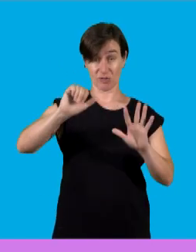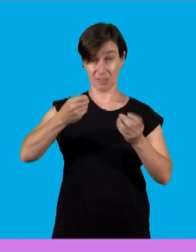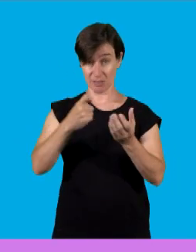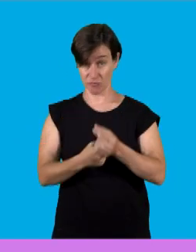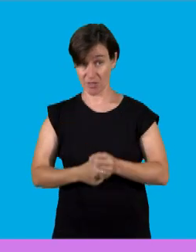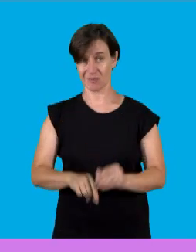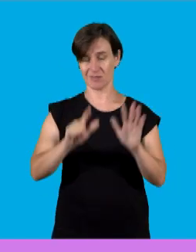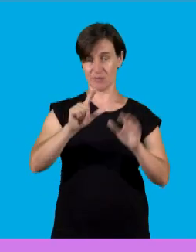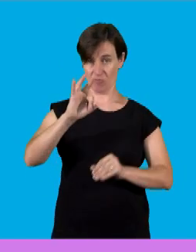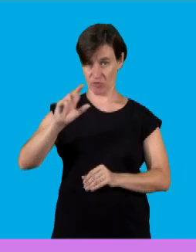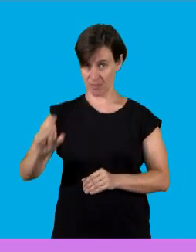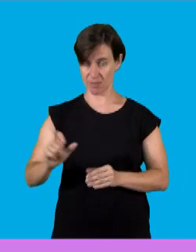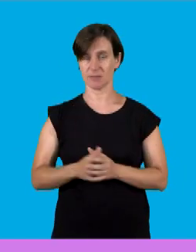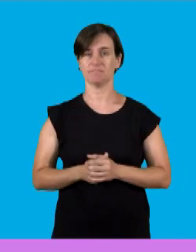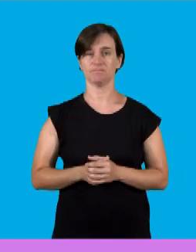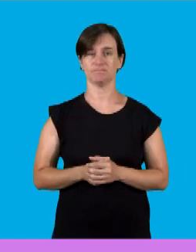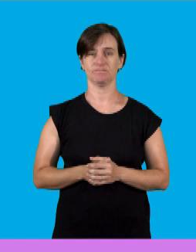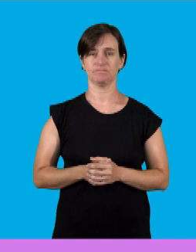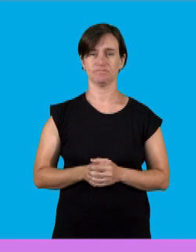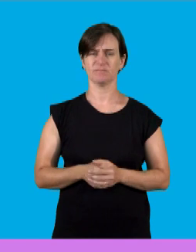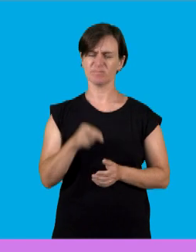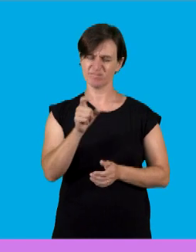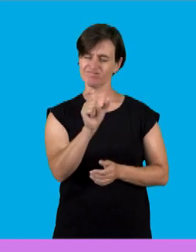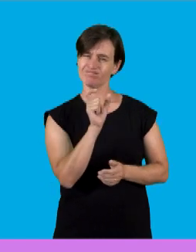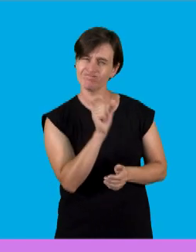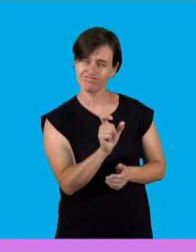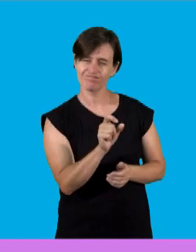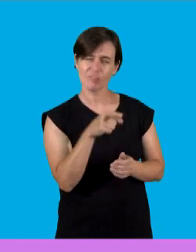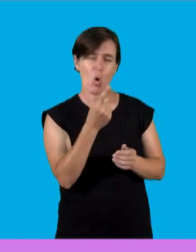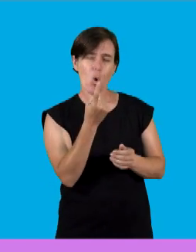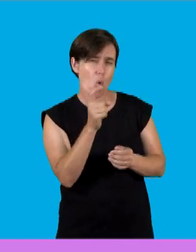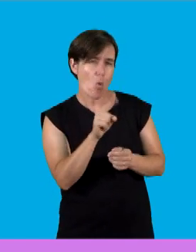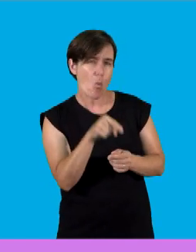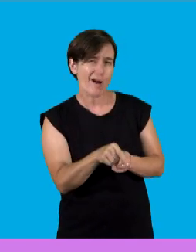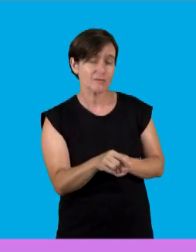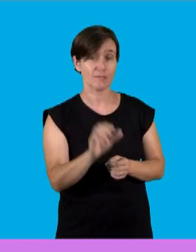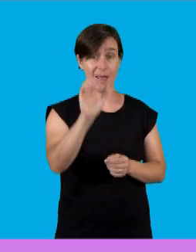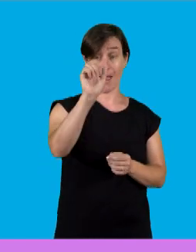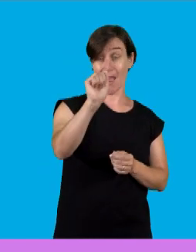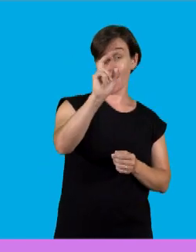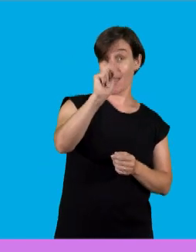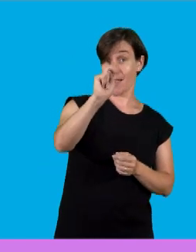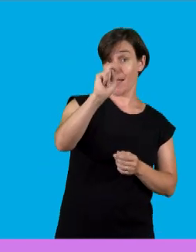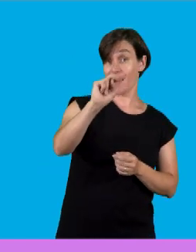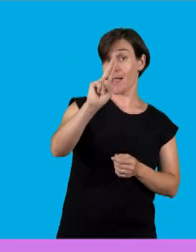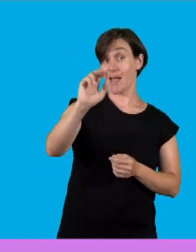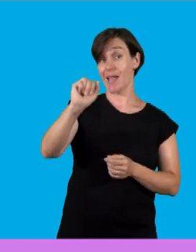383,360 rand and 73 cents. Now, what do I call this amount? This is your annual